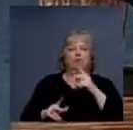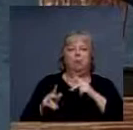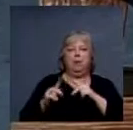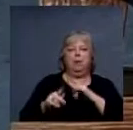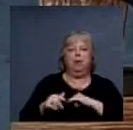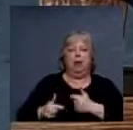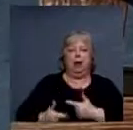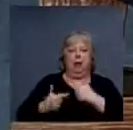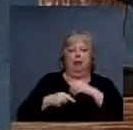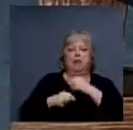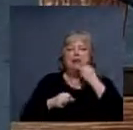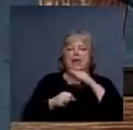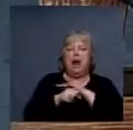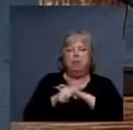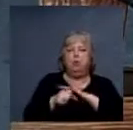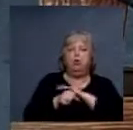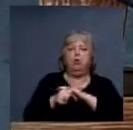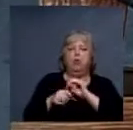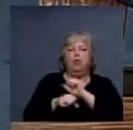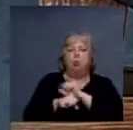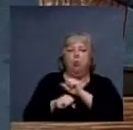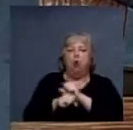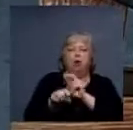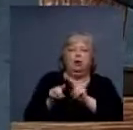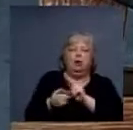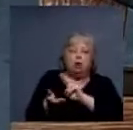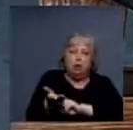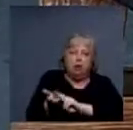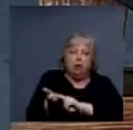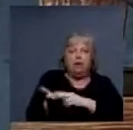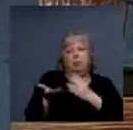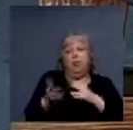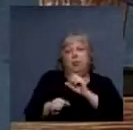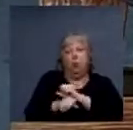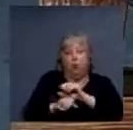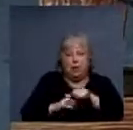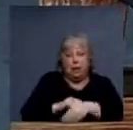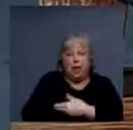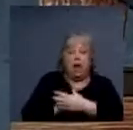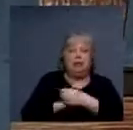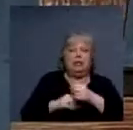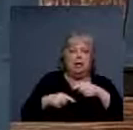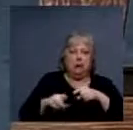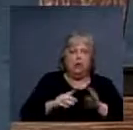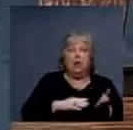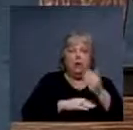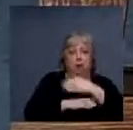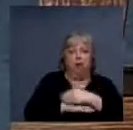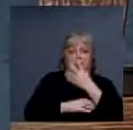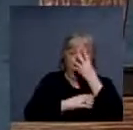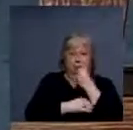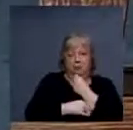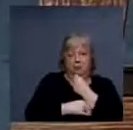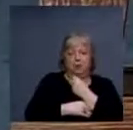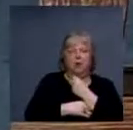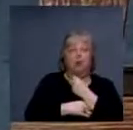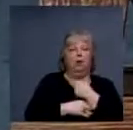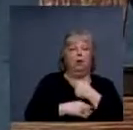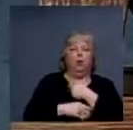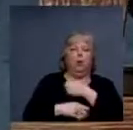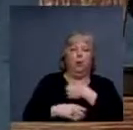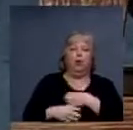so forth at UMS that work at nights and sleep during the day. So we'd like to have more folks here, but I